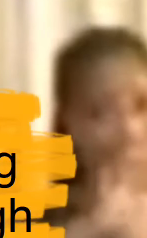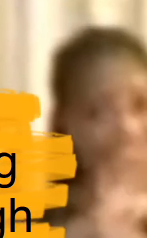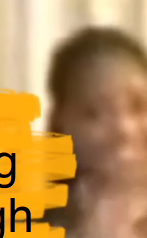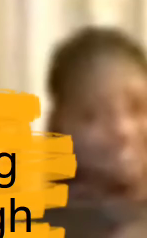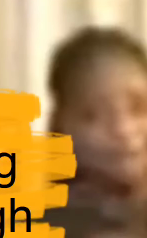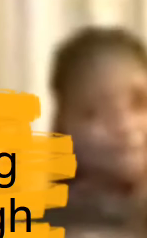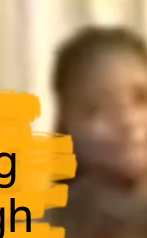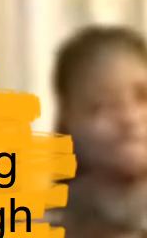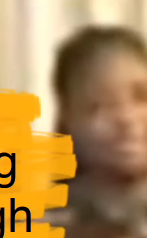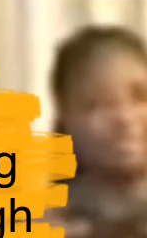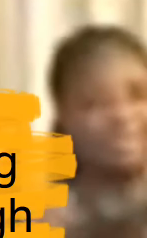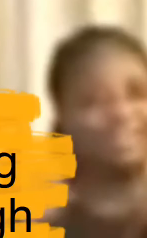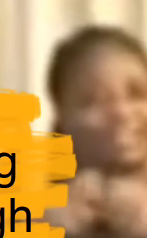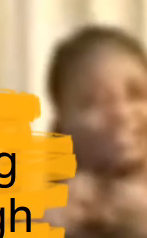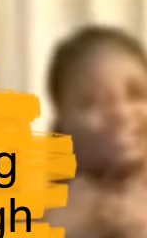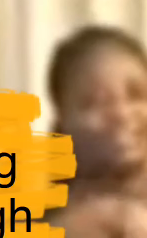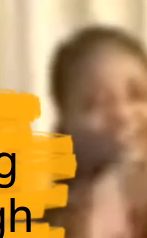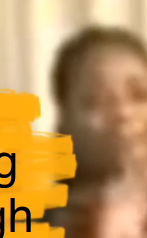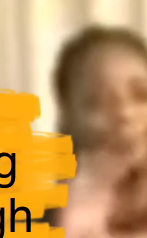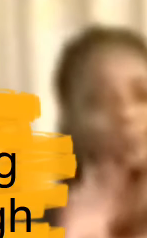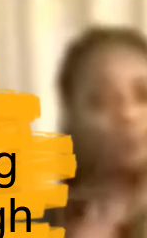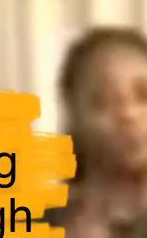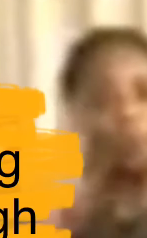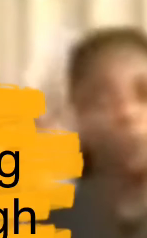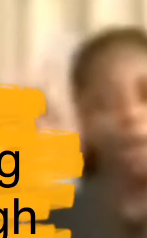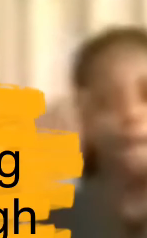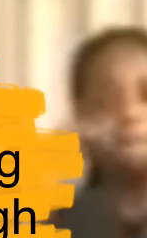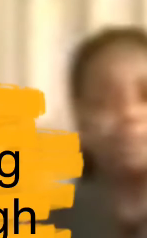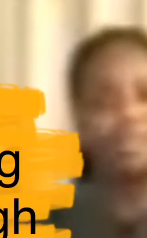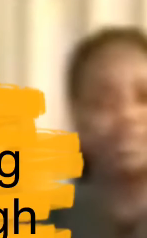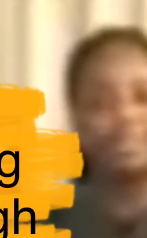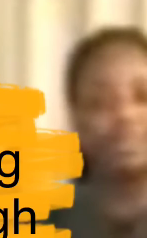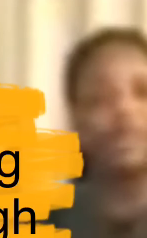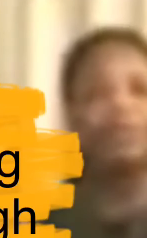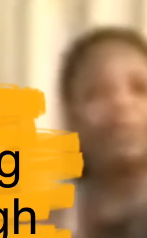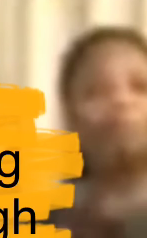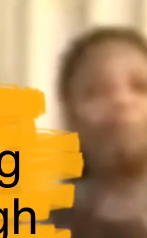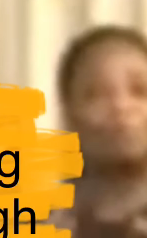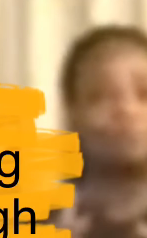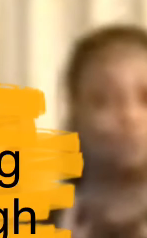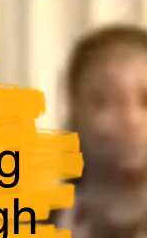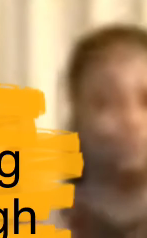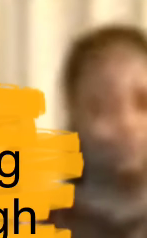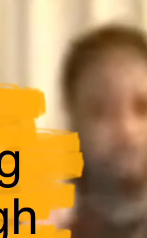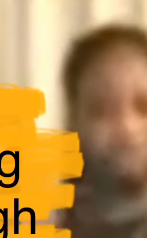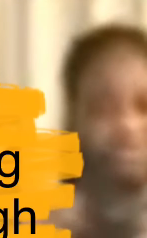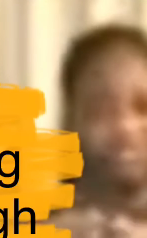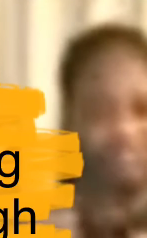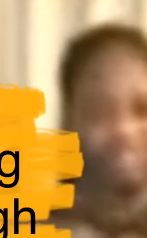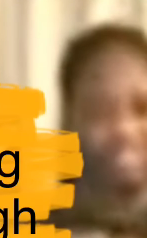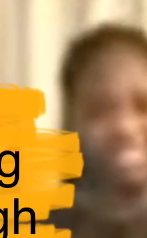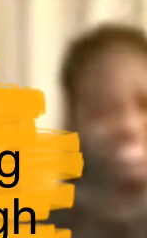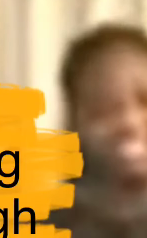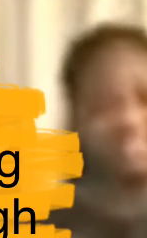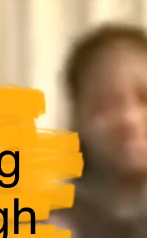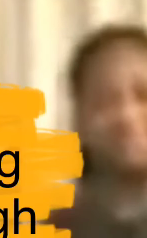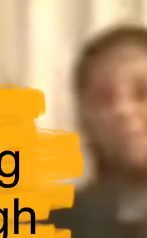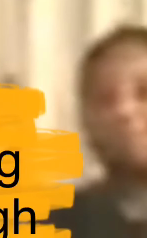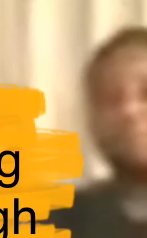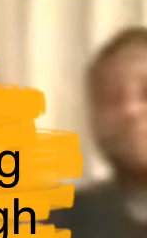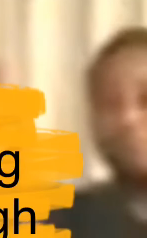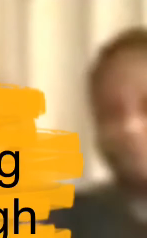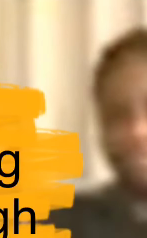a 50% subsidy on electricity bills of all other customers using their March 2020 bill as